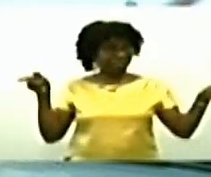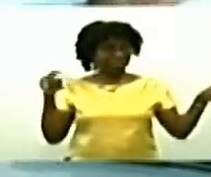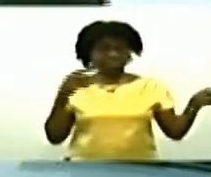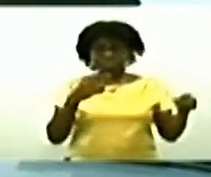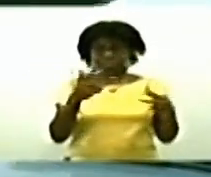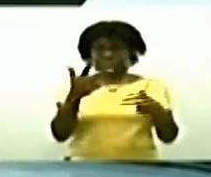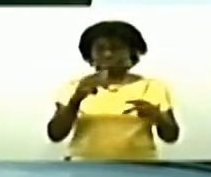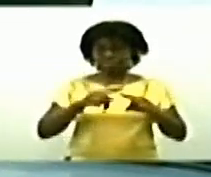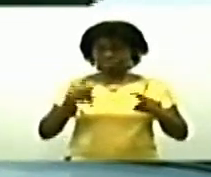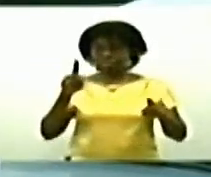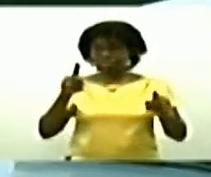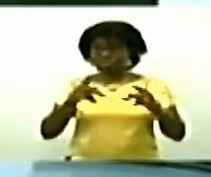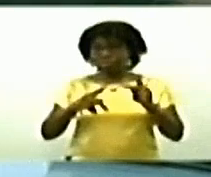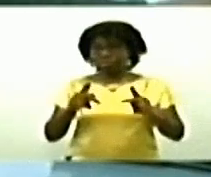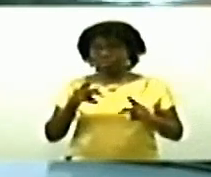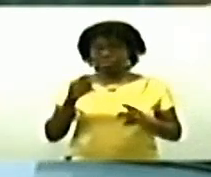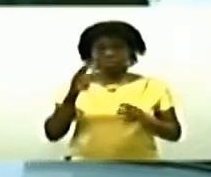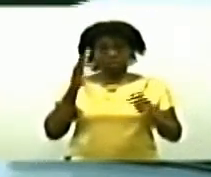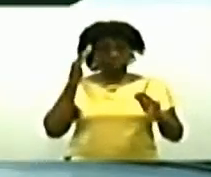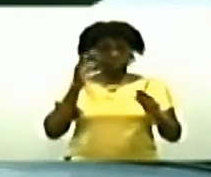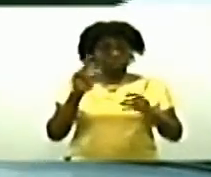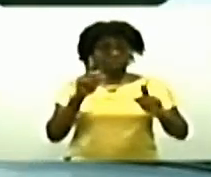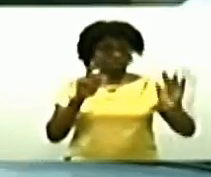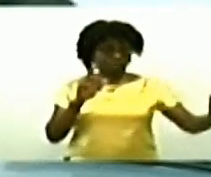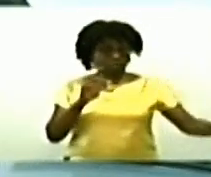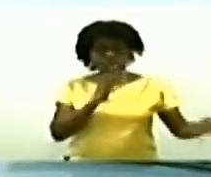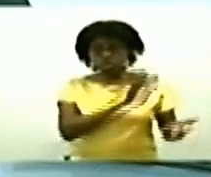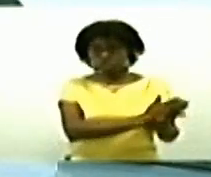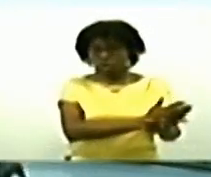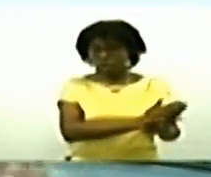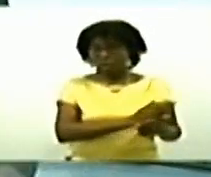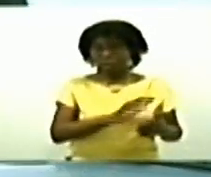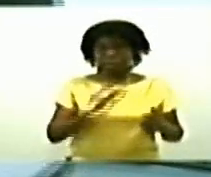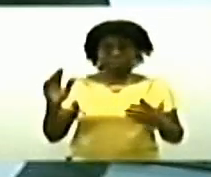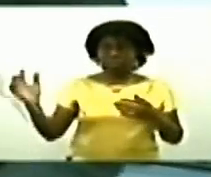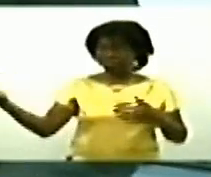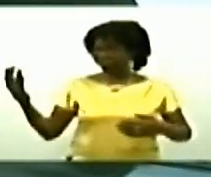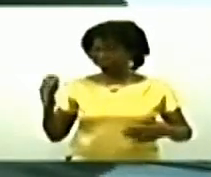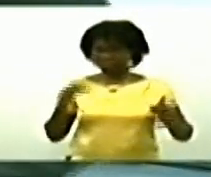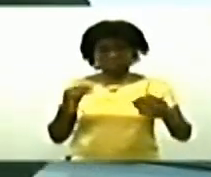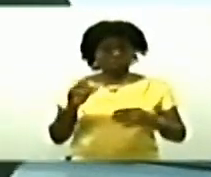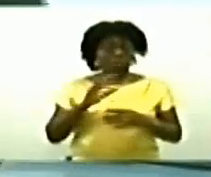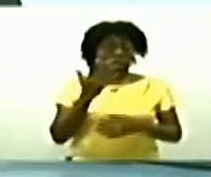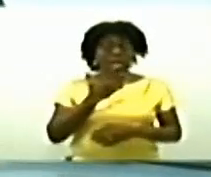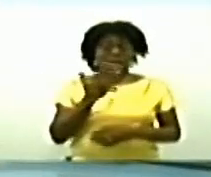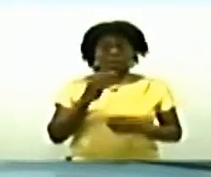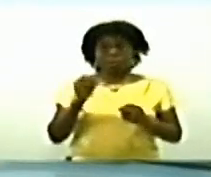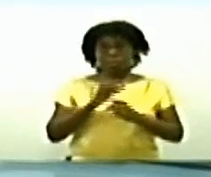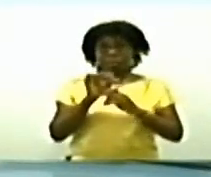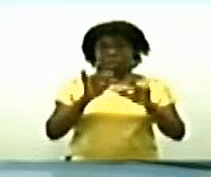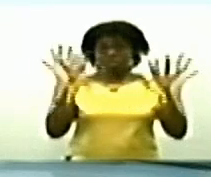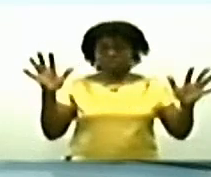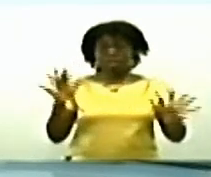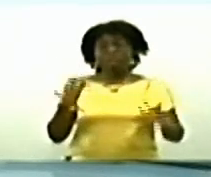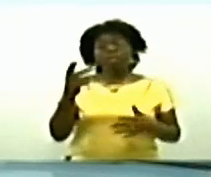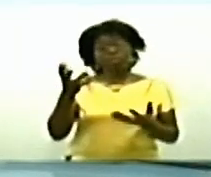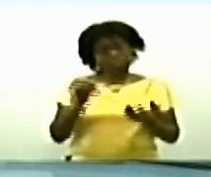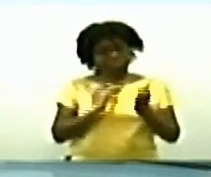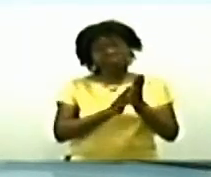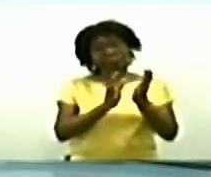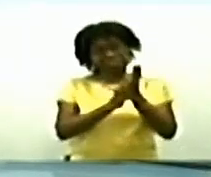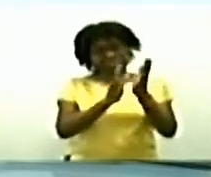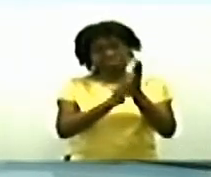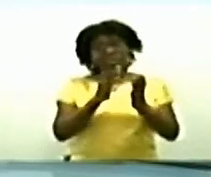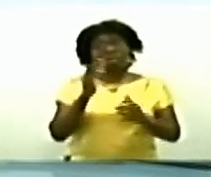there. She's knowing when to stop. I mean, it's magical, you know. So I really want to commend and recognize